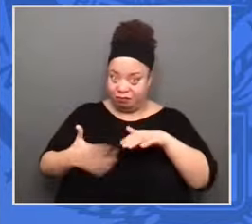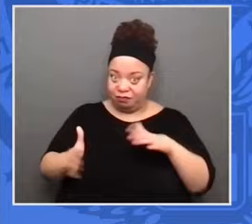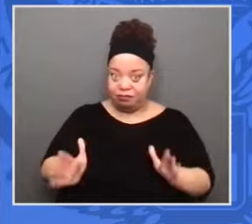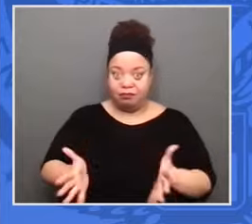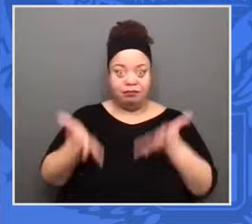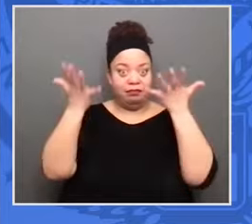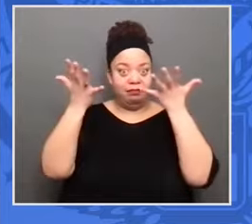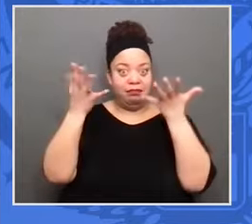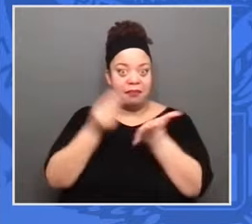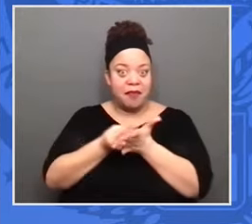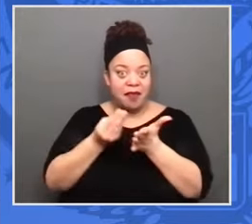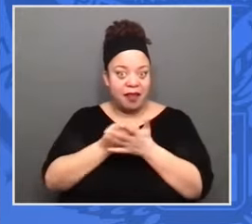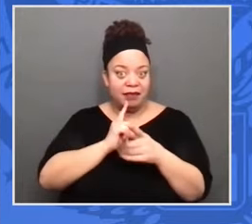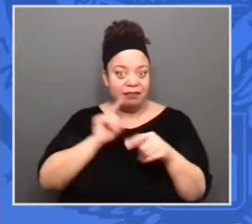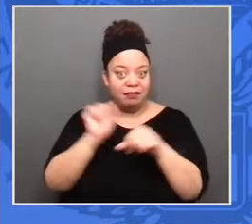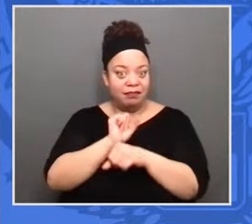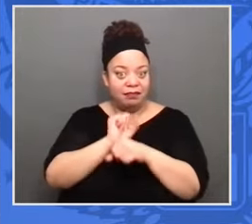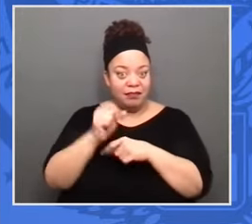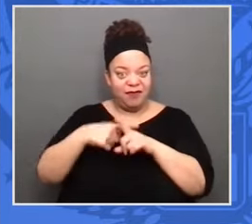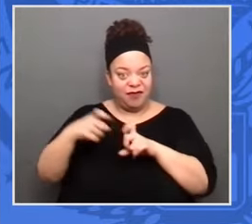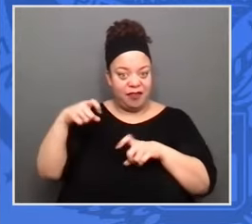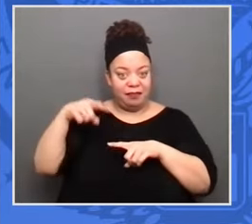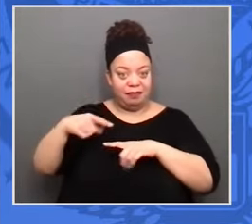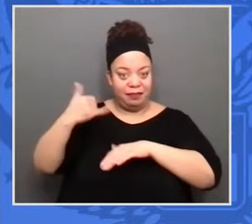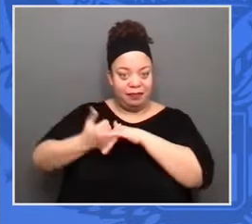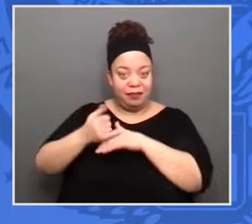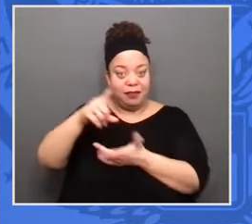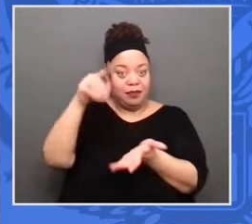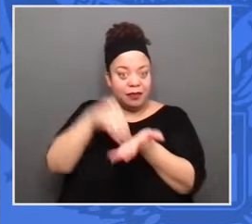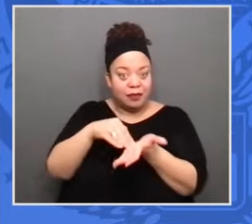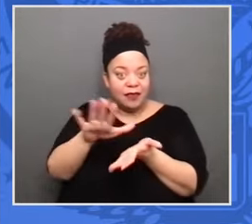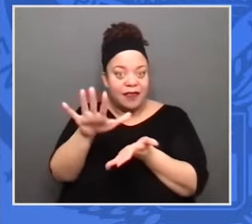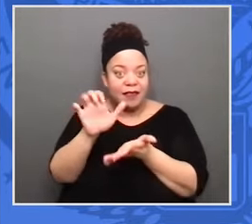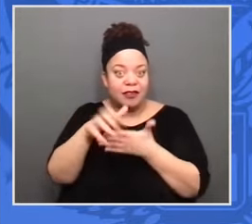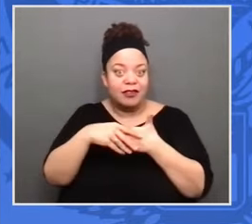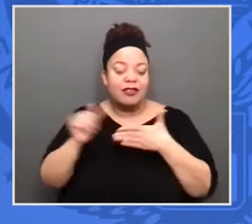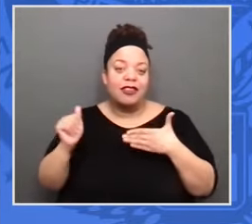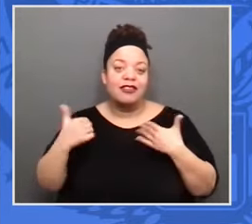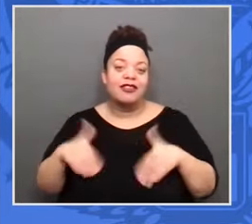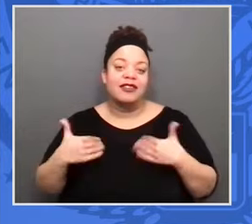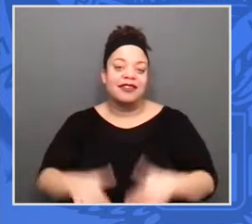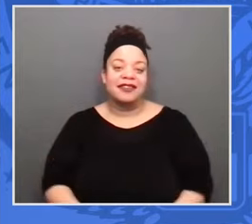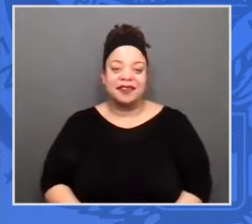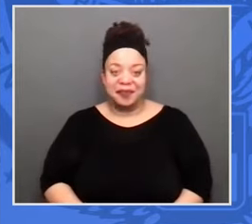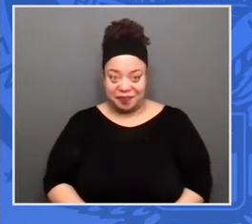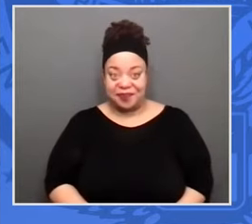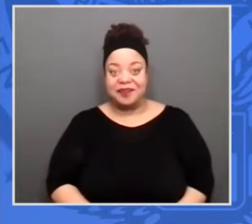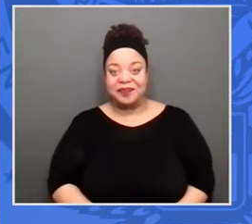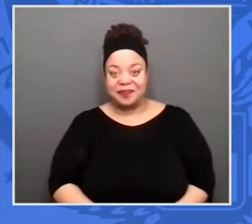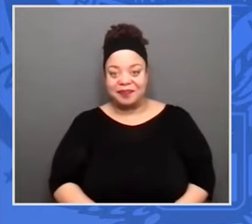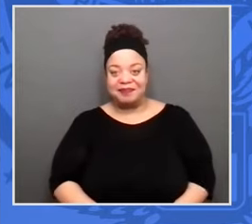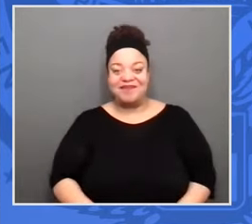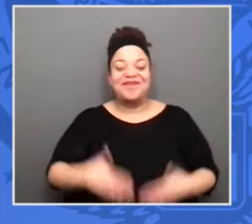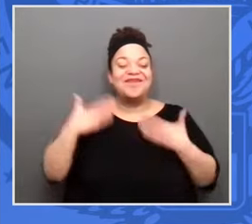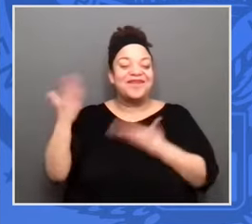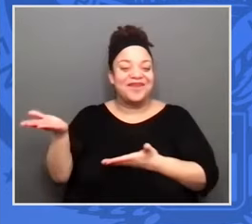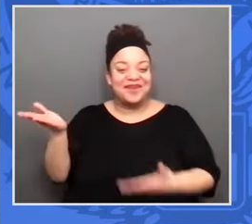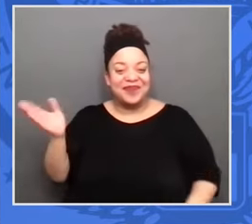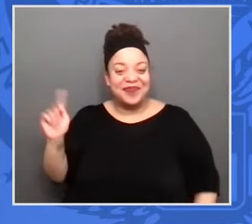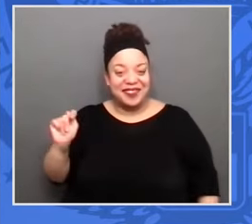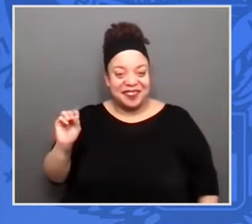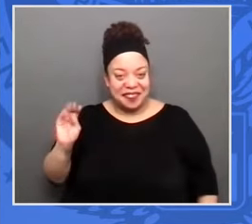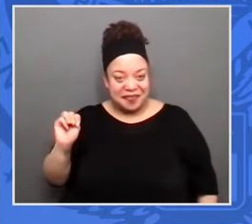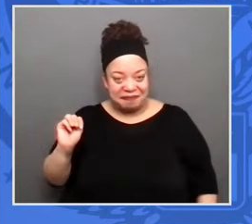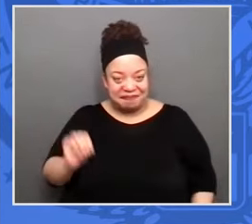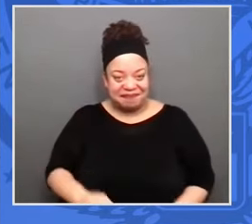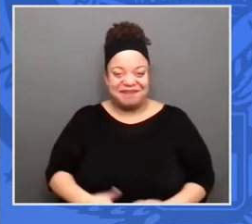Well, thanks, Morgan. I want to be just like you. President Biden has often turned to the words of Irish poets for solace